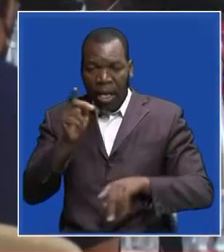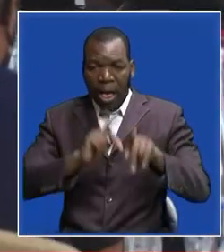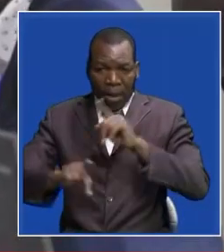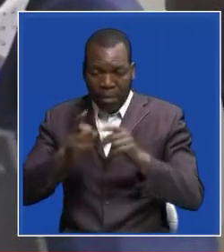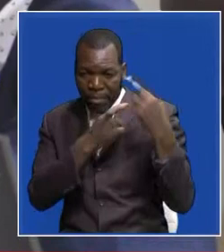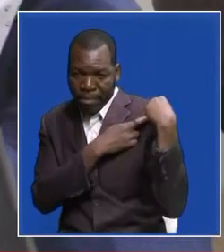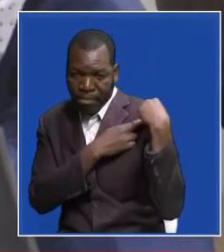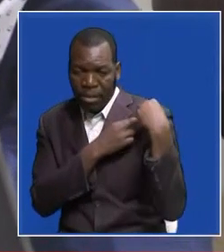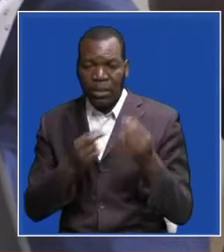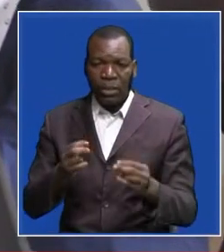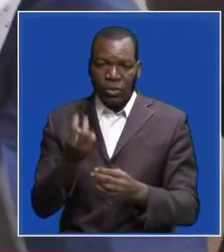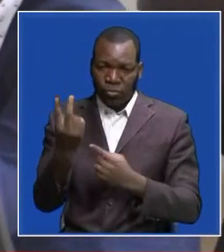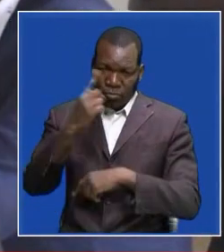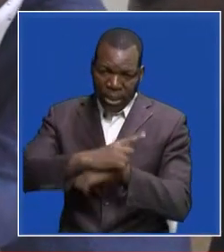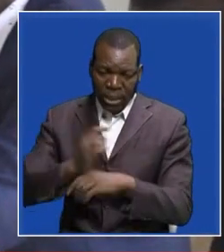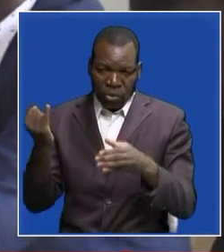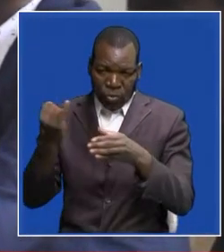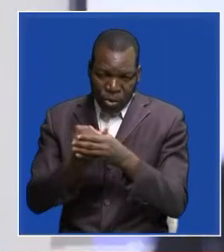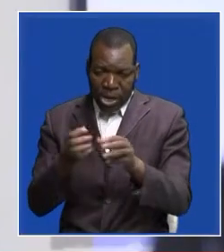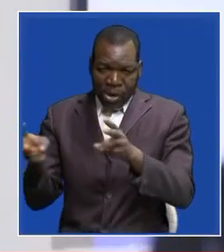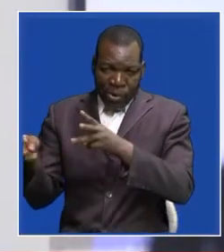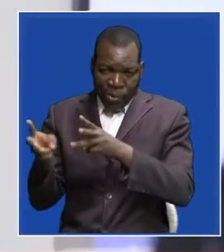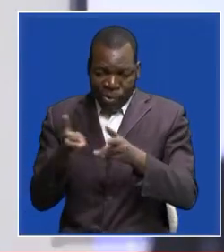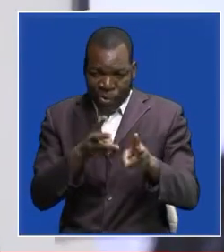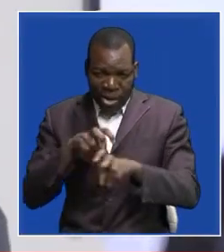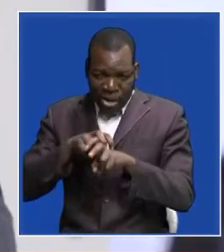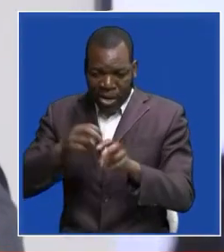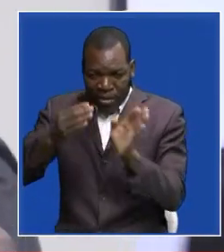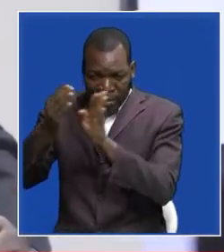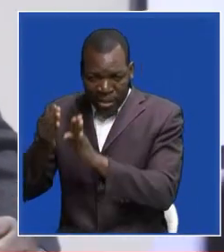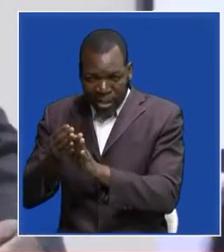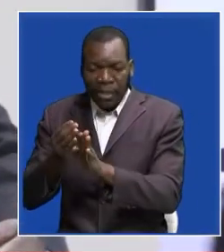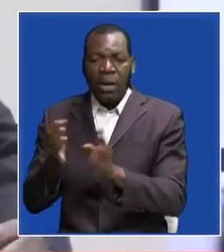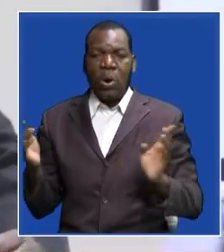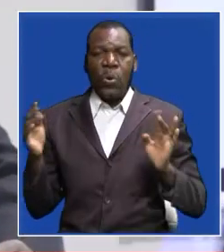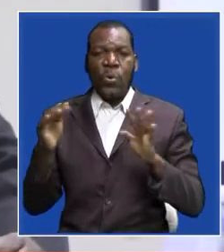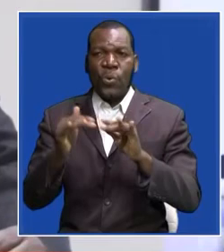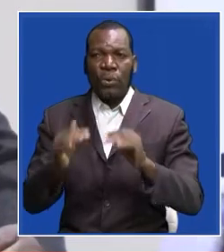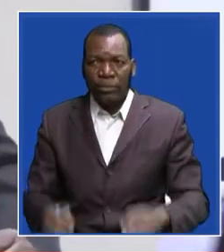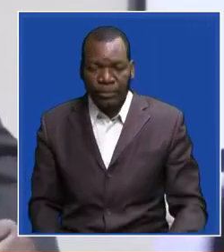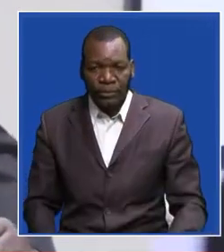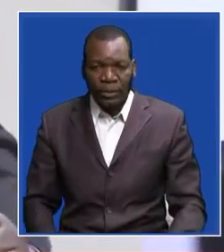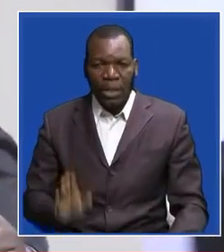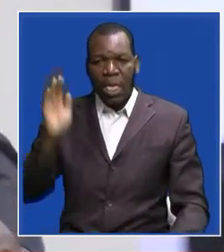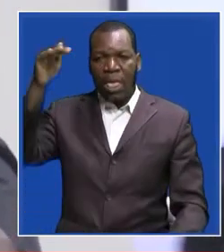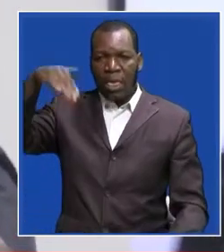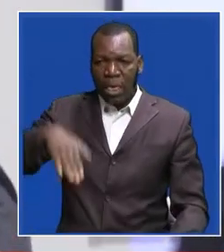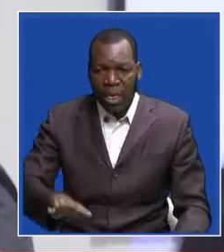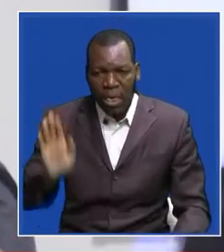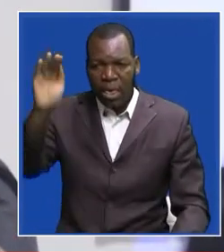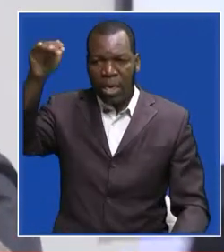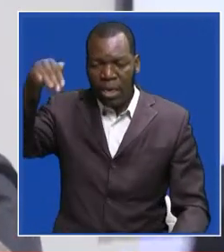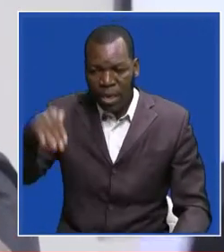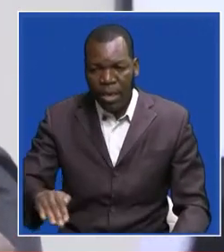in Lusaka for a two-day inclusive climate resilient transport planning meeting. Landslides in mountainous areas